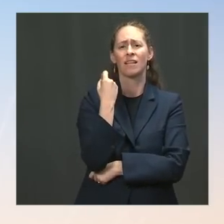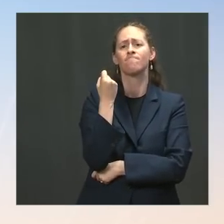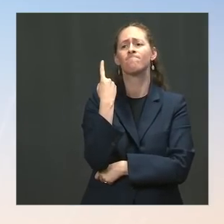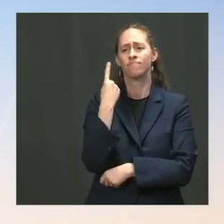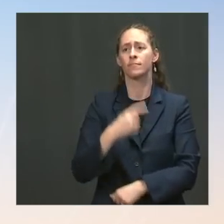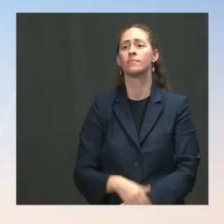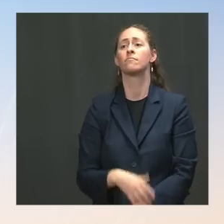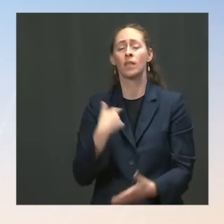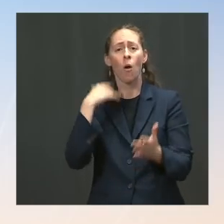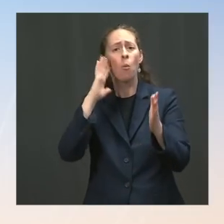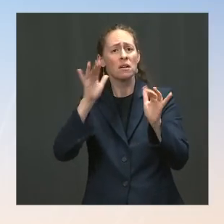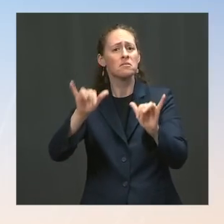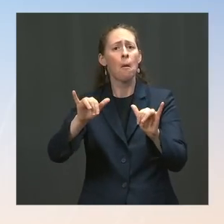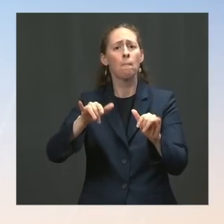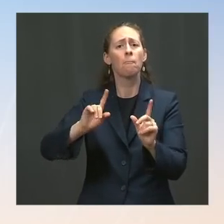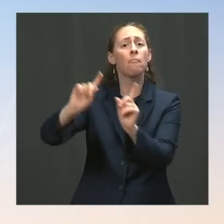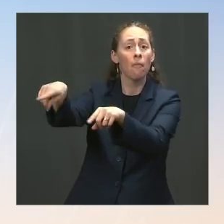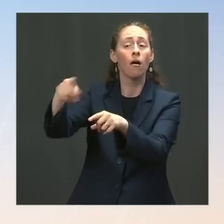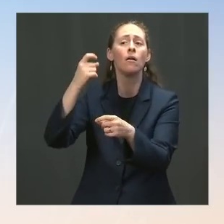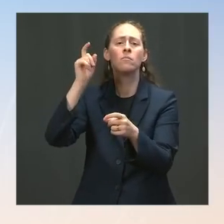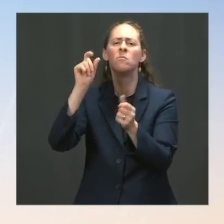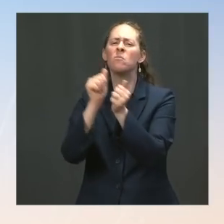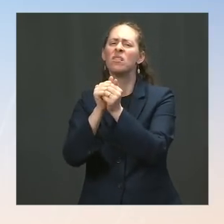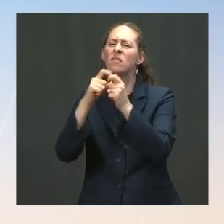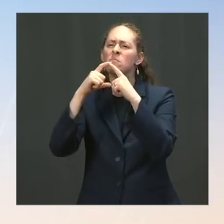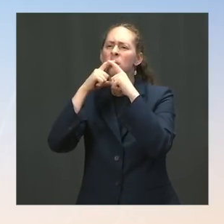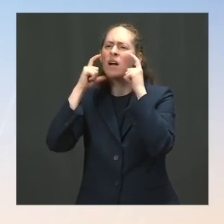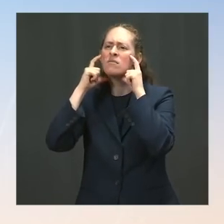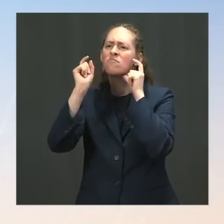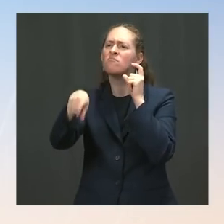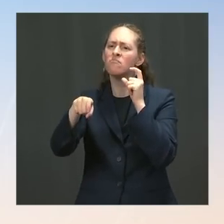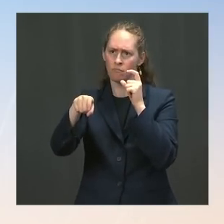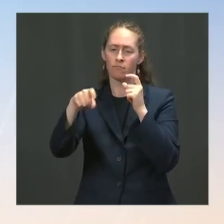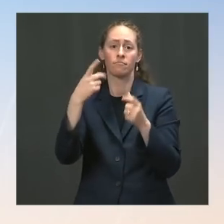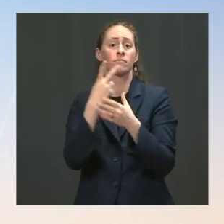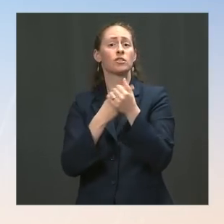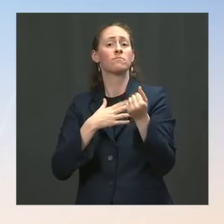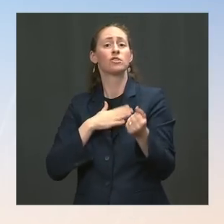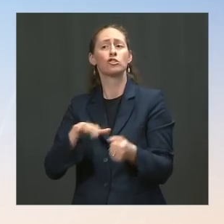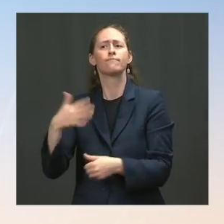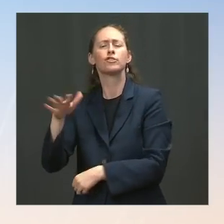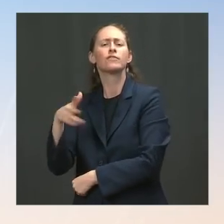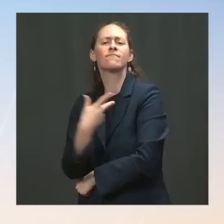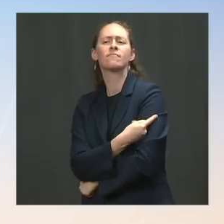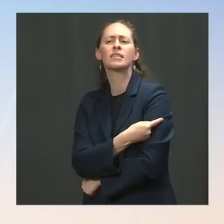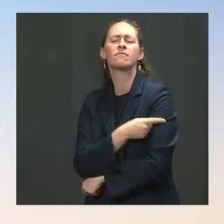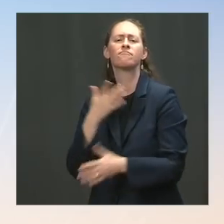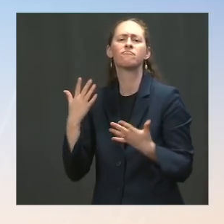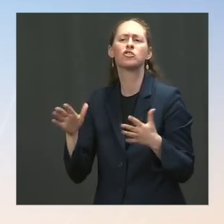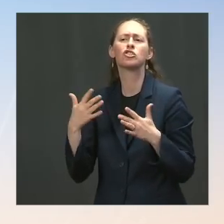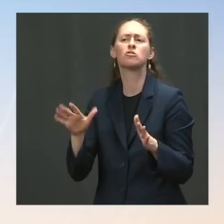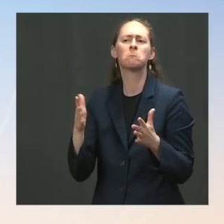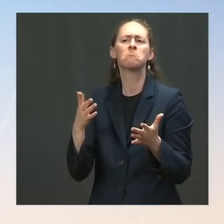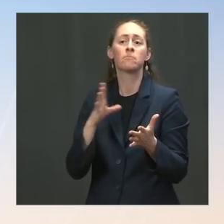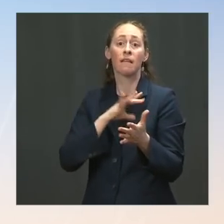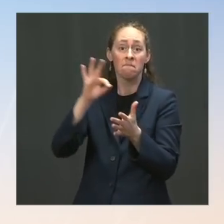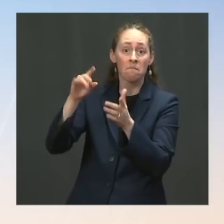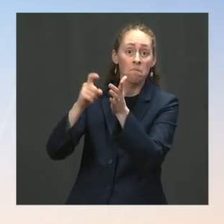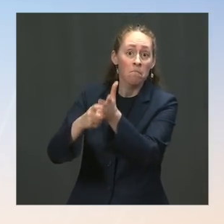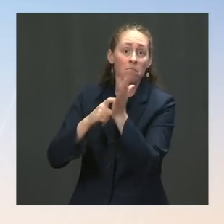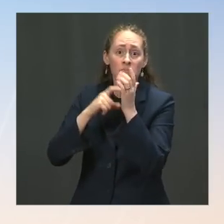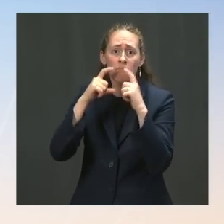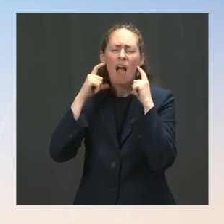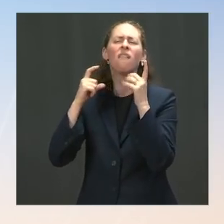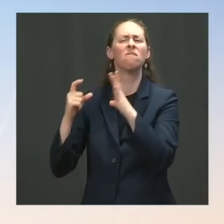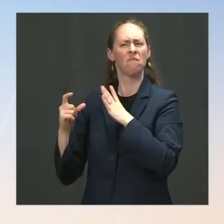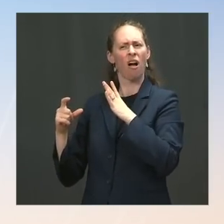vaccinated, if that's the rule in the school, that's what we'll follow. I do ask parents to communicate with schools now and make sure